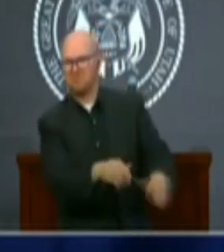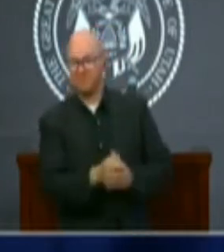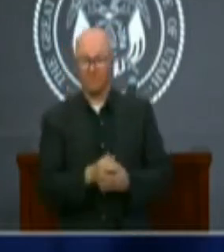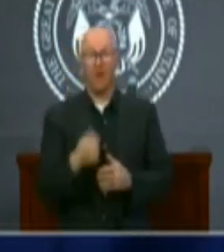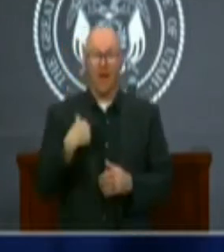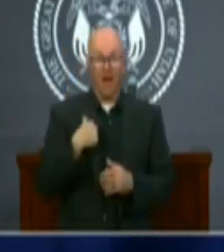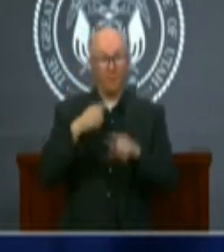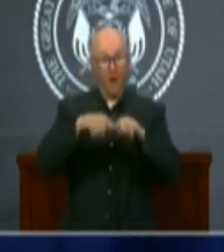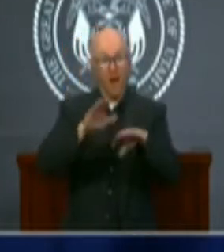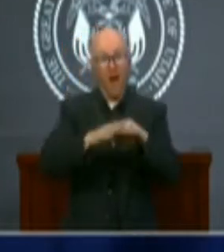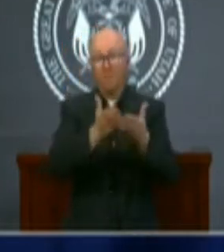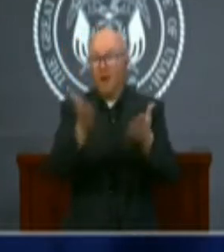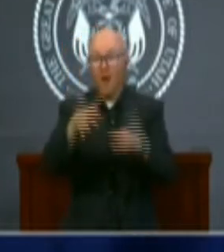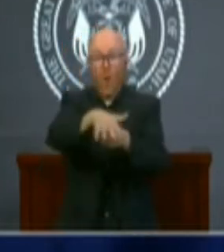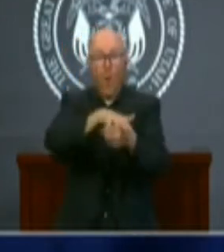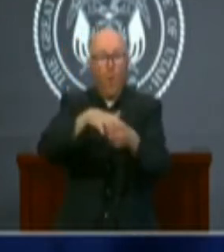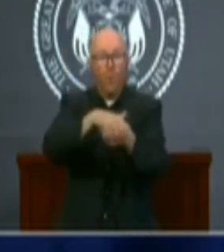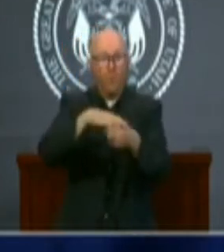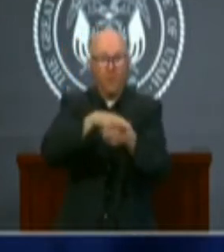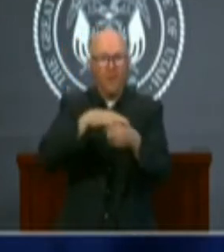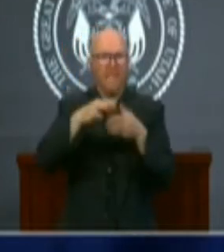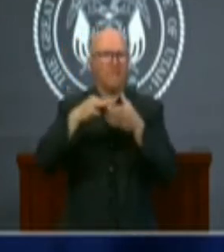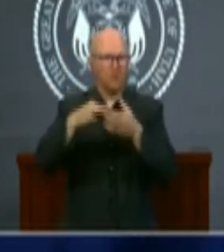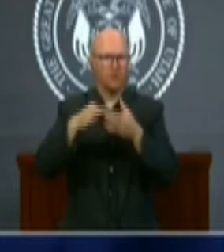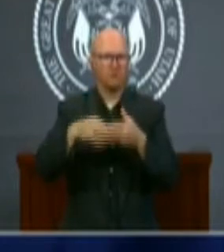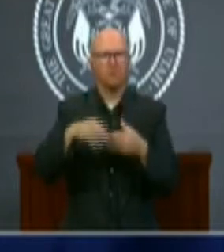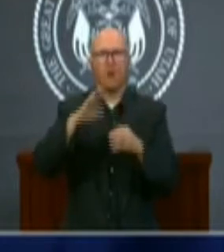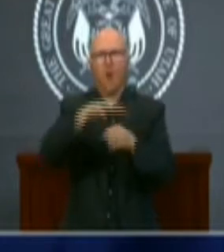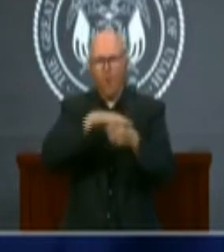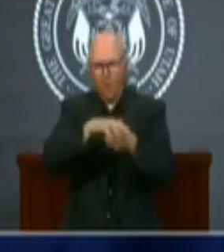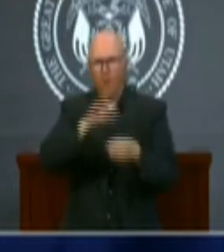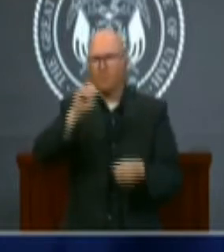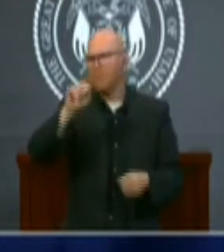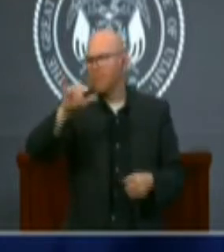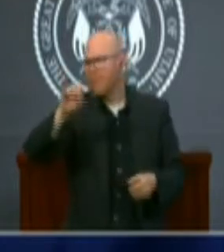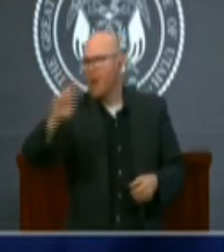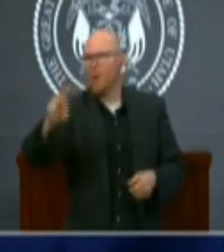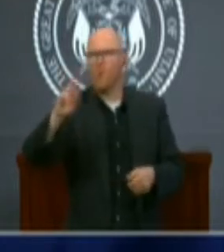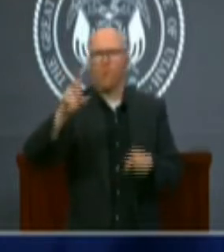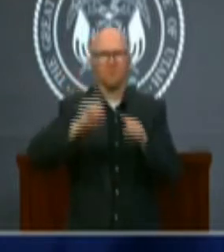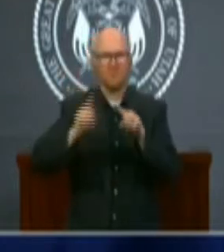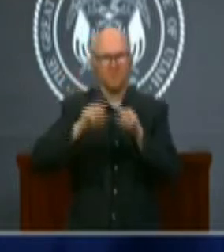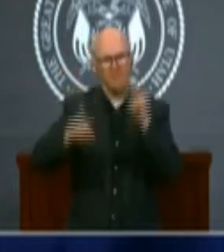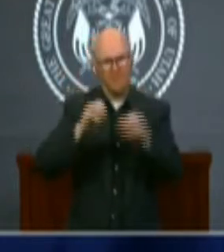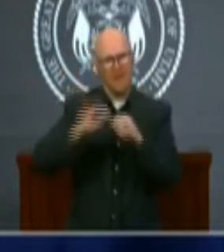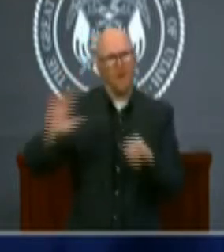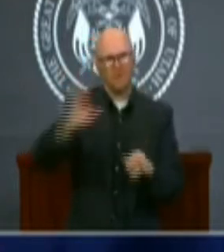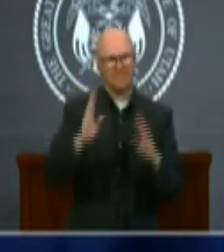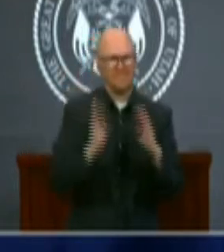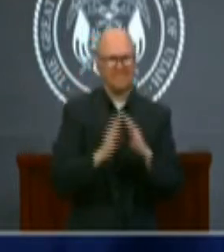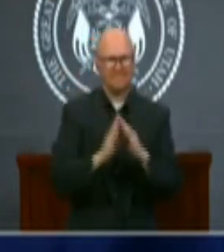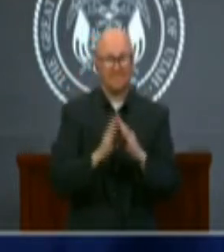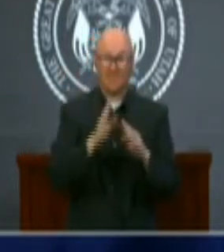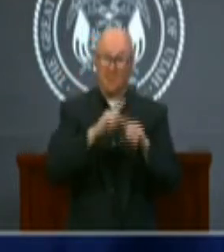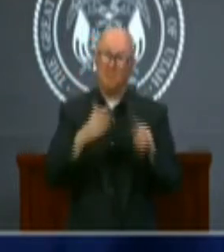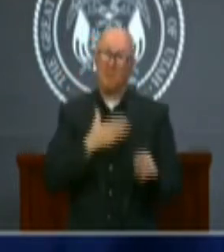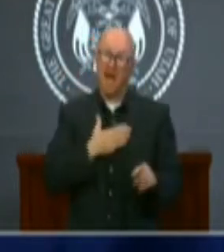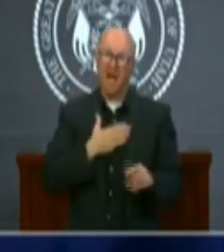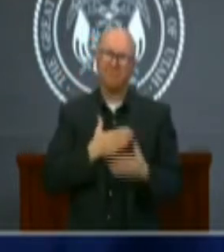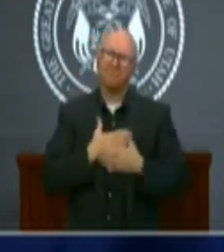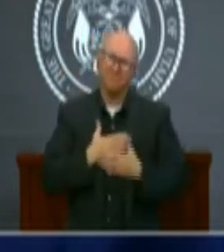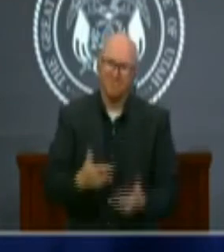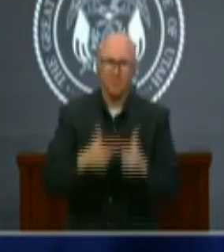local governments to put those restrictions in place. I would also say, look, people, just please, this